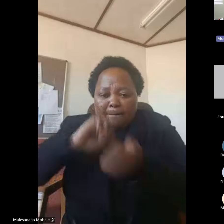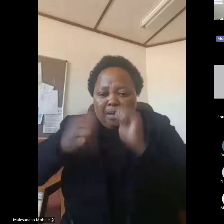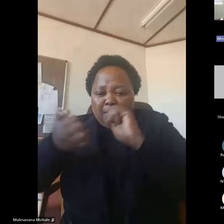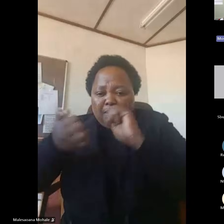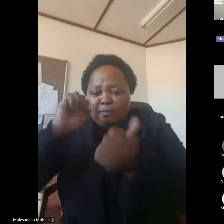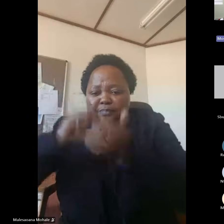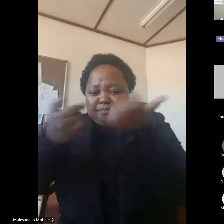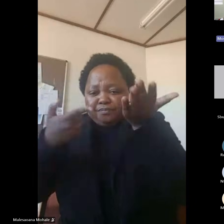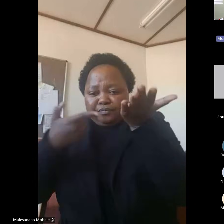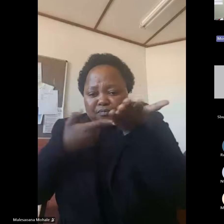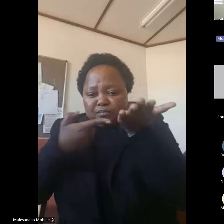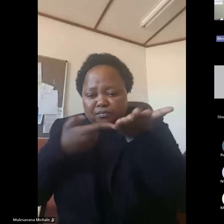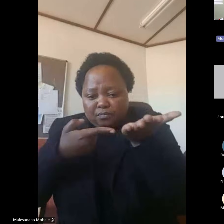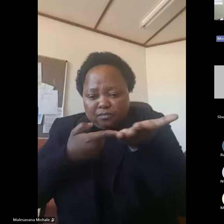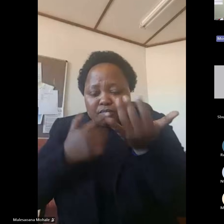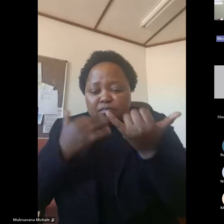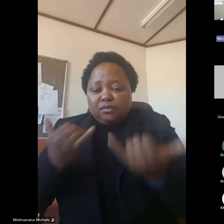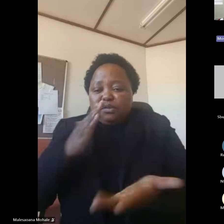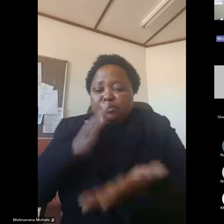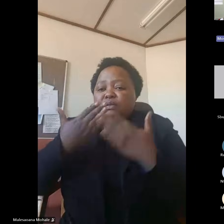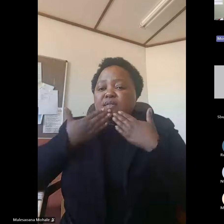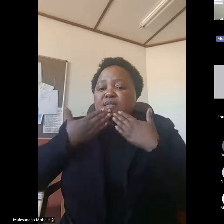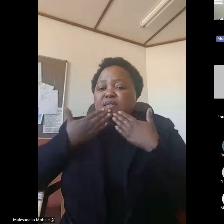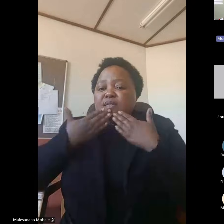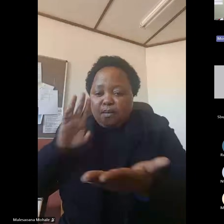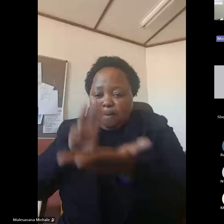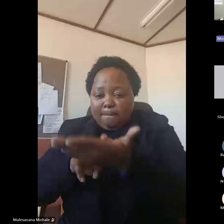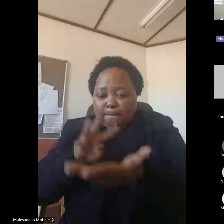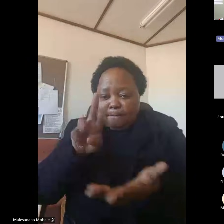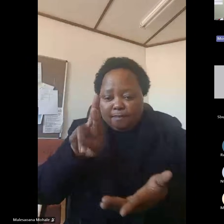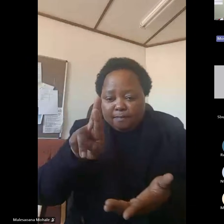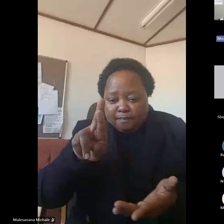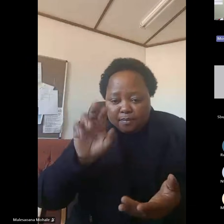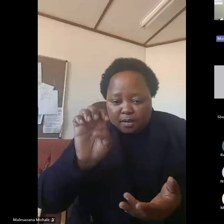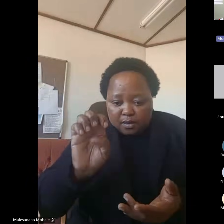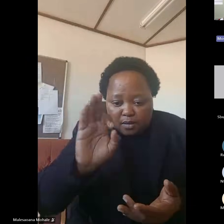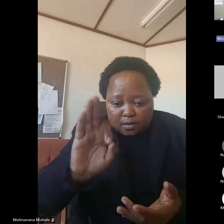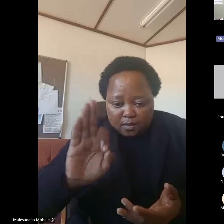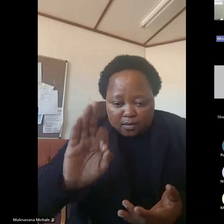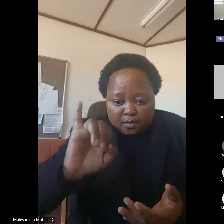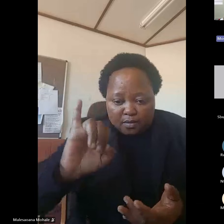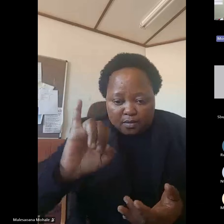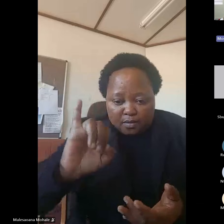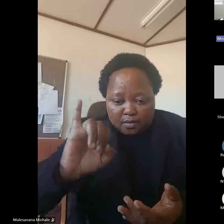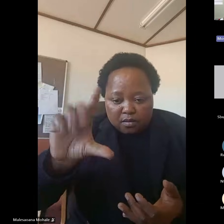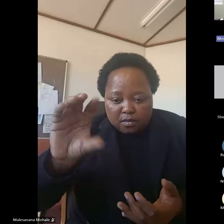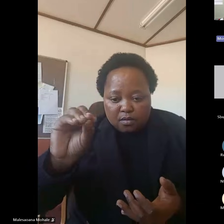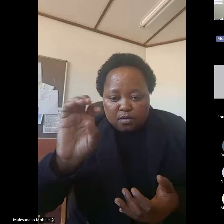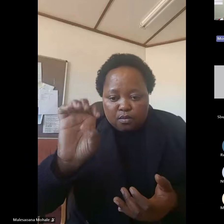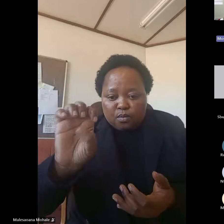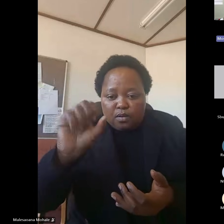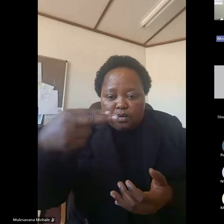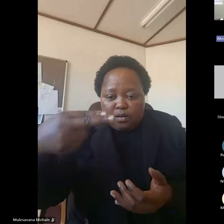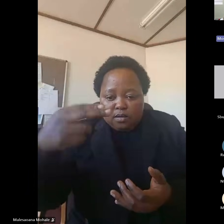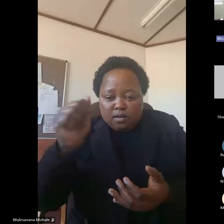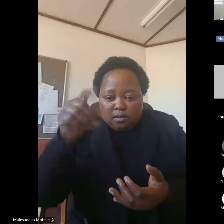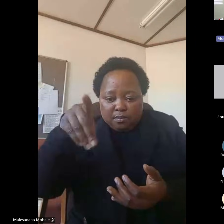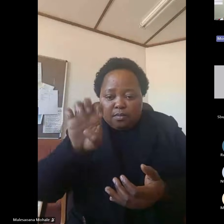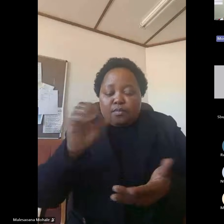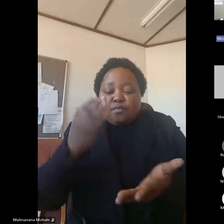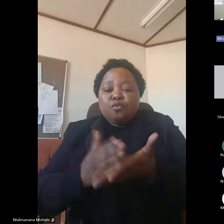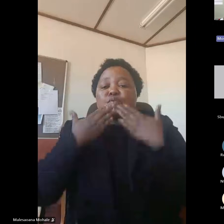Mr. SIHHBDP, thank you for that heartfelt and deeply moving presentation. Your insights and experiences have certainly touched